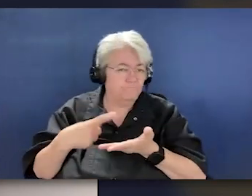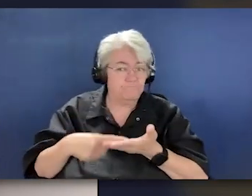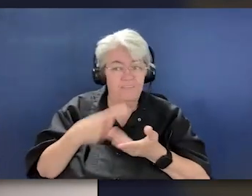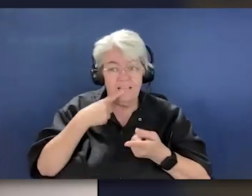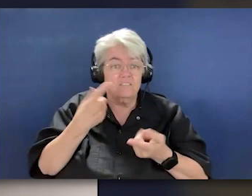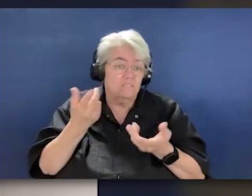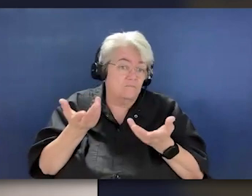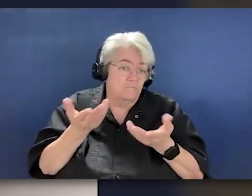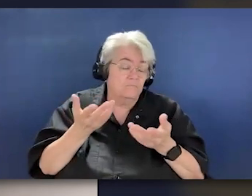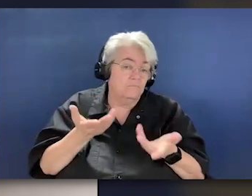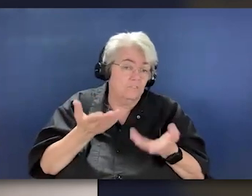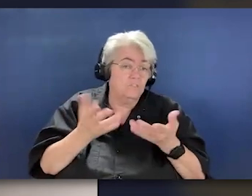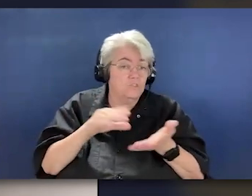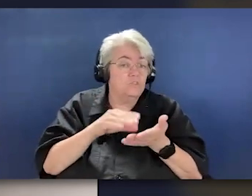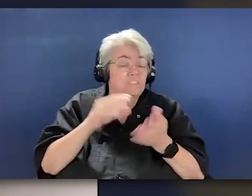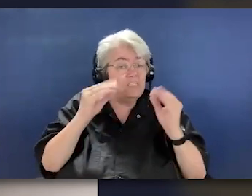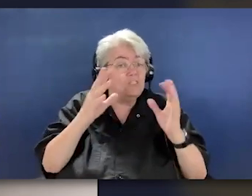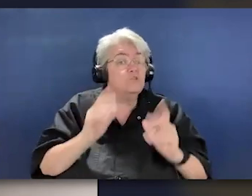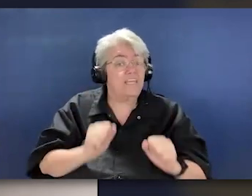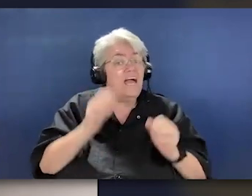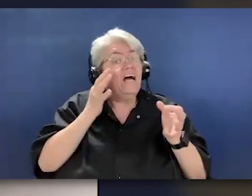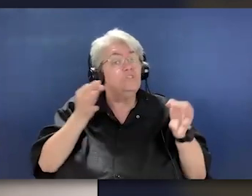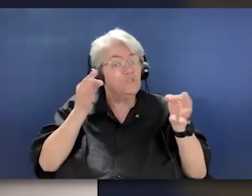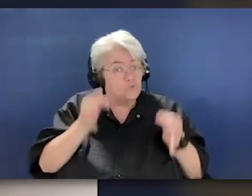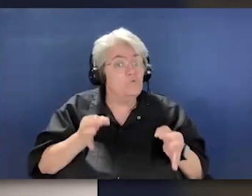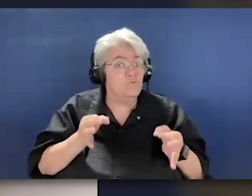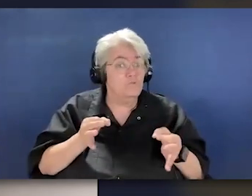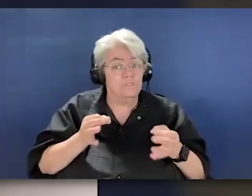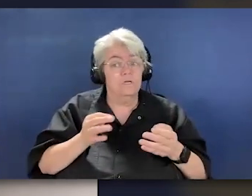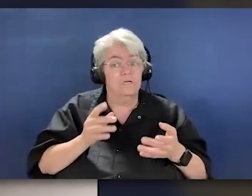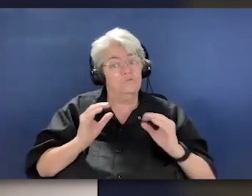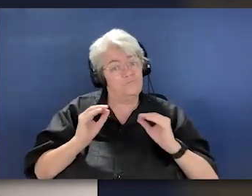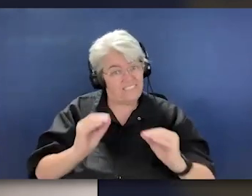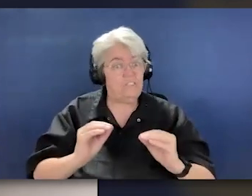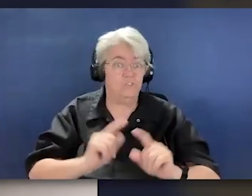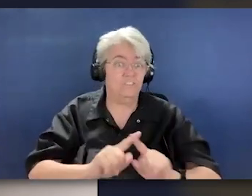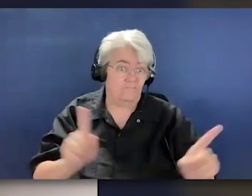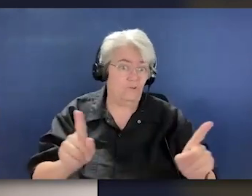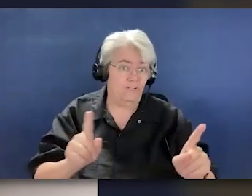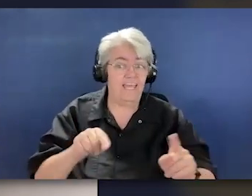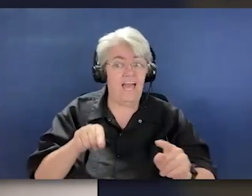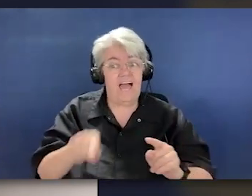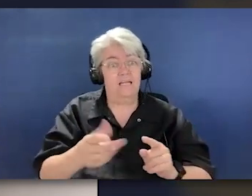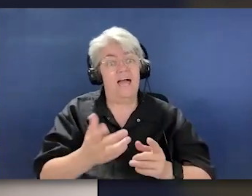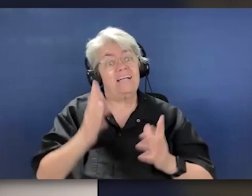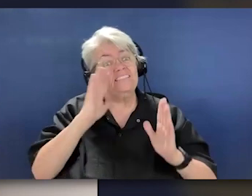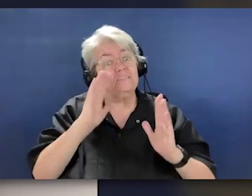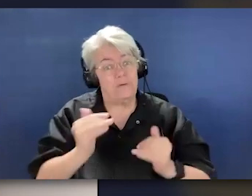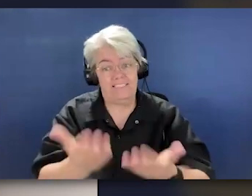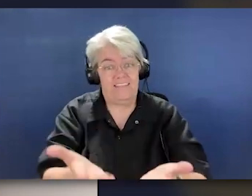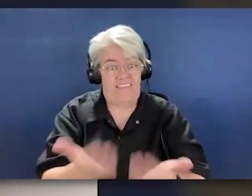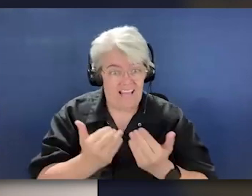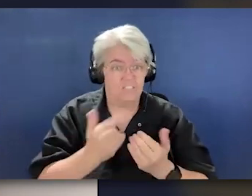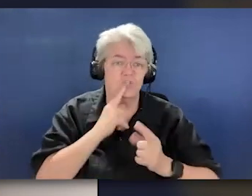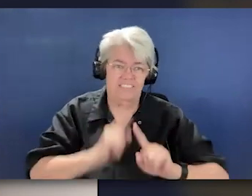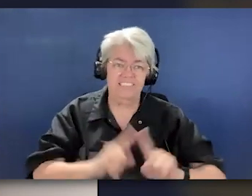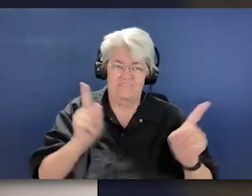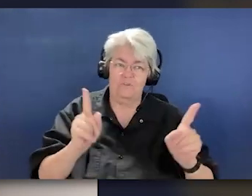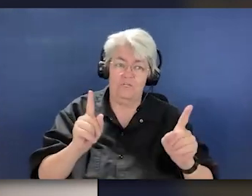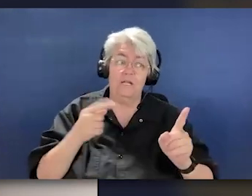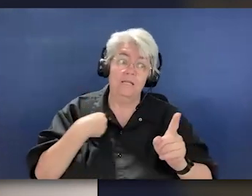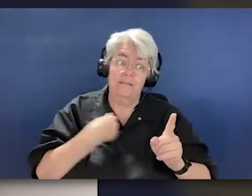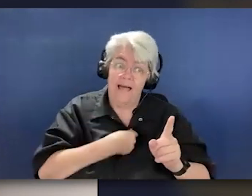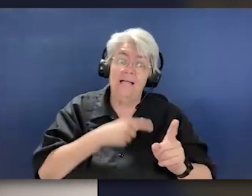colleagues to get together and make different choices about how students learn in their disciplines. And I think that that's work we need to do. And